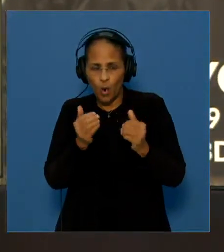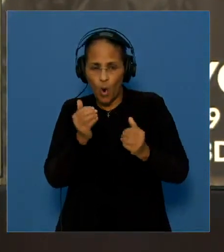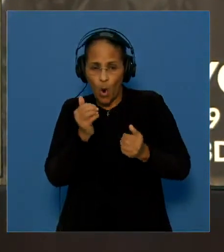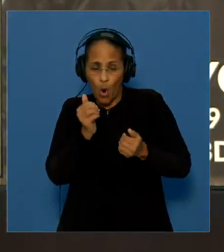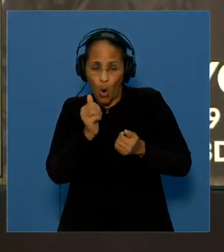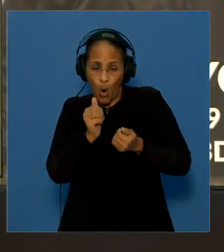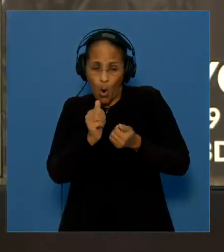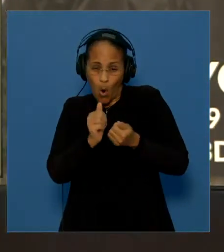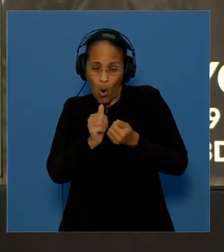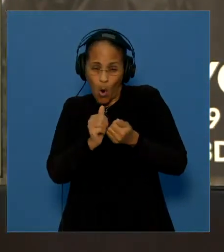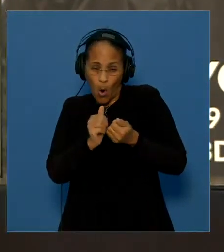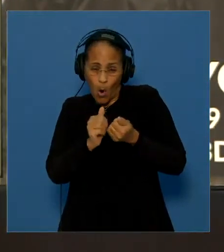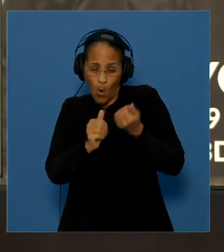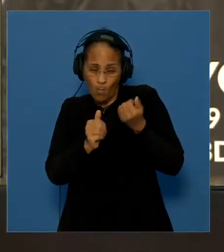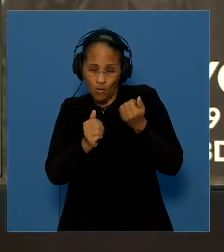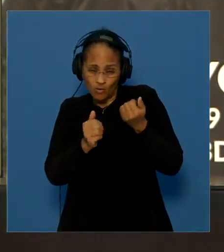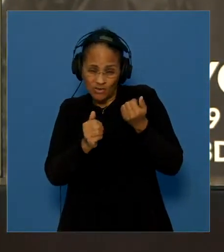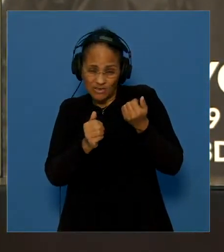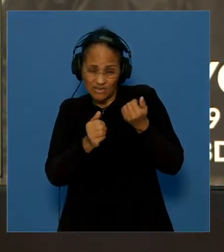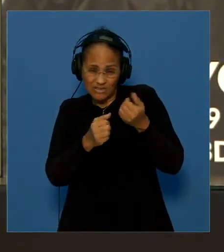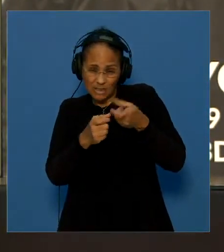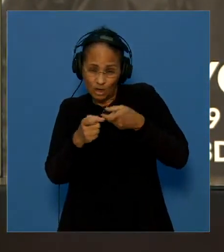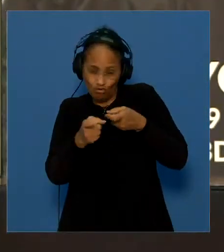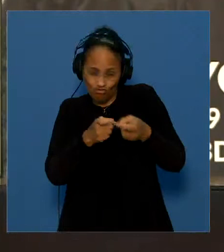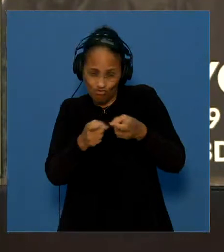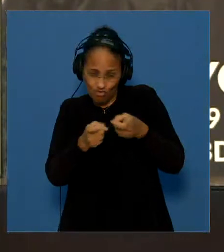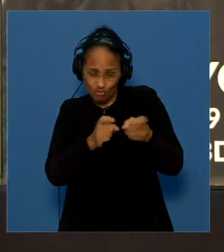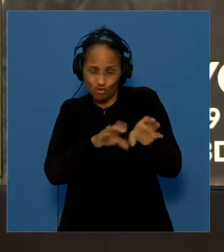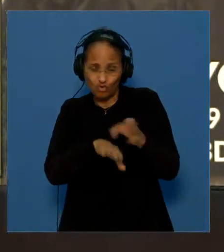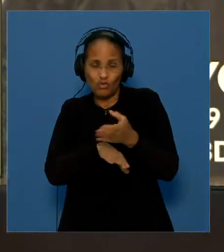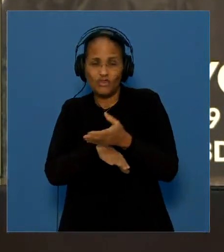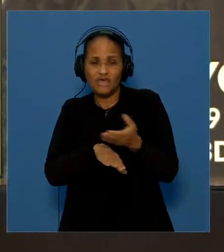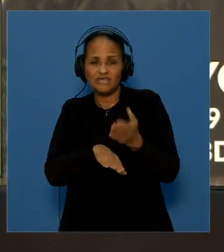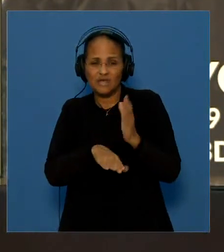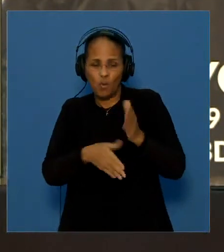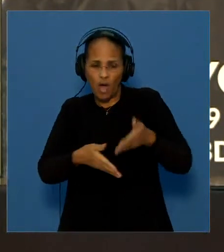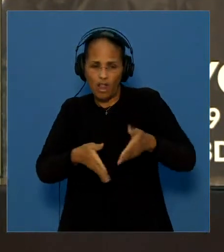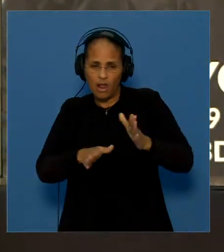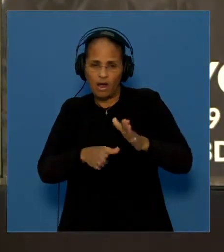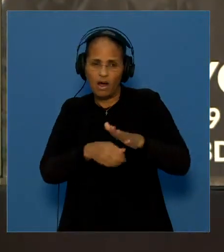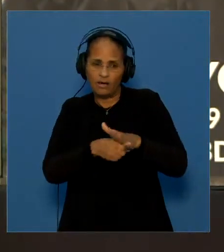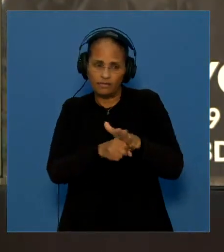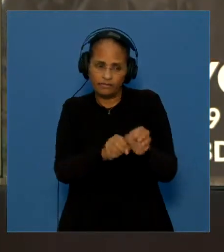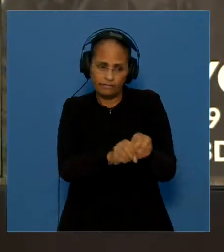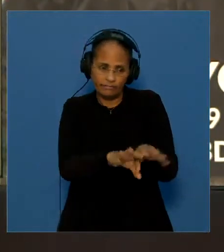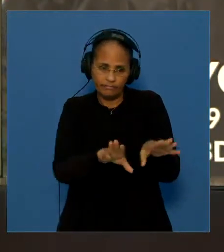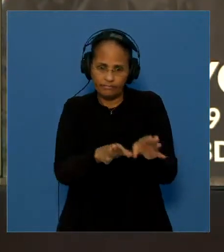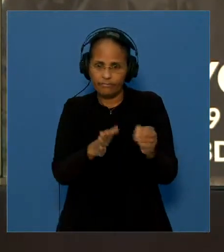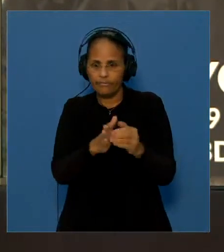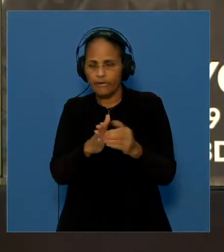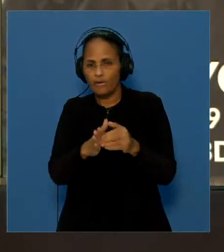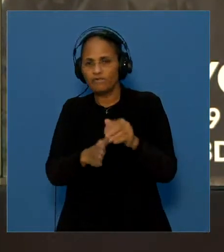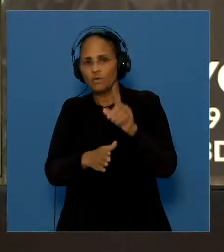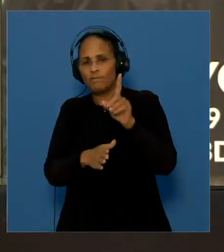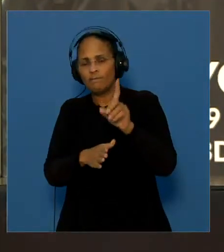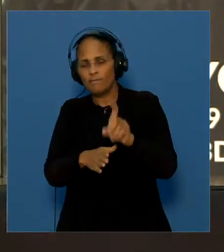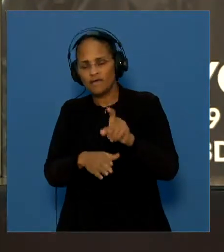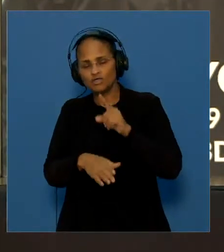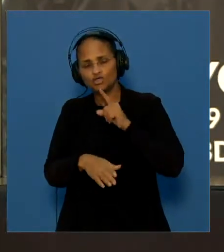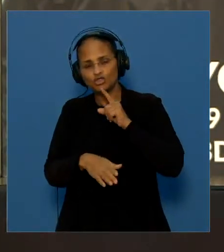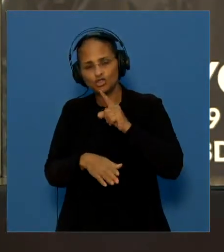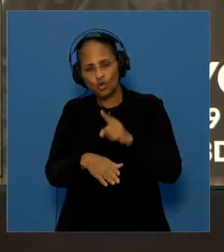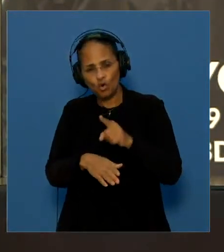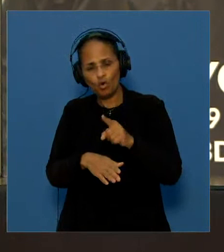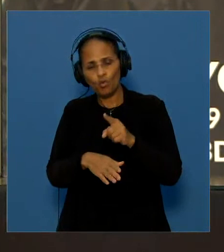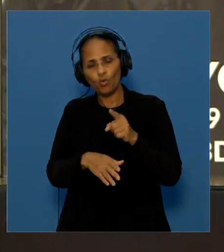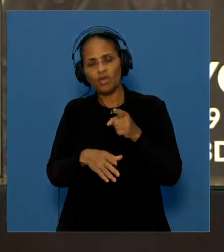that we're having a grip and a handle on this outbreak to do things that will allow a possible spike. So we need to make sure we get through this time period,